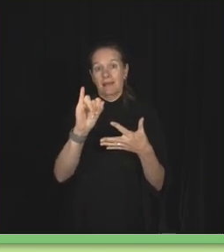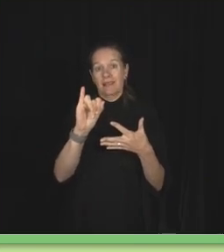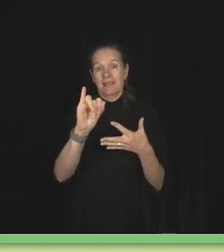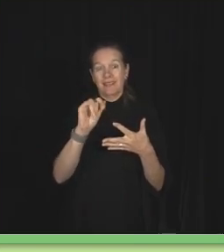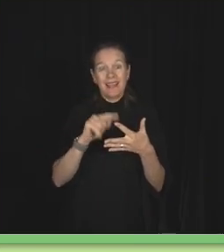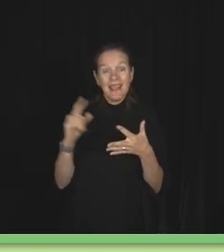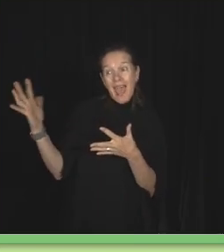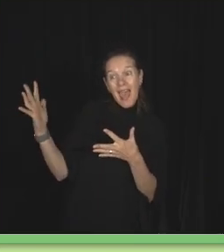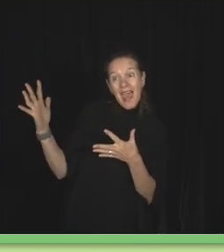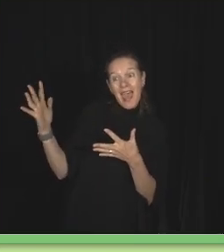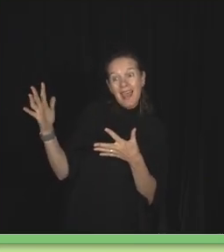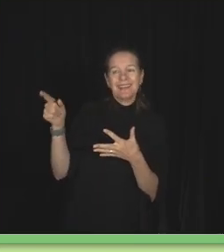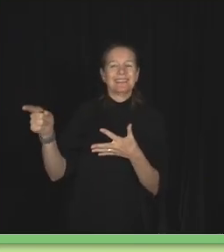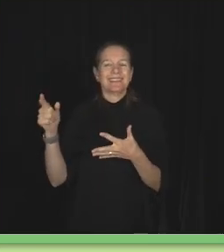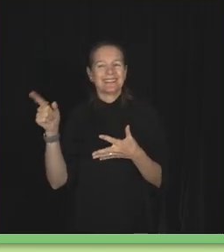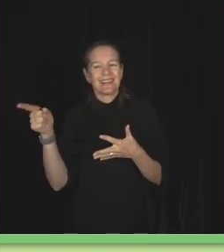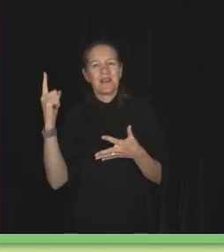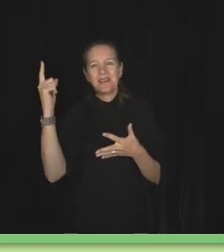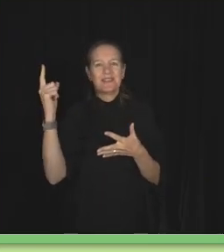Yeah.